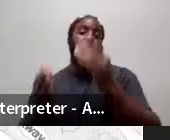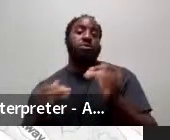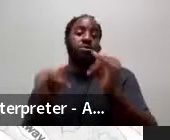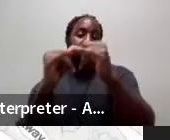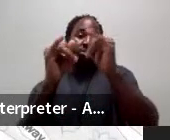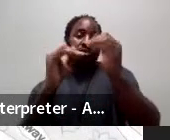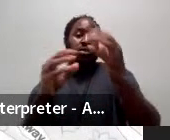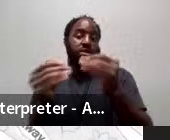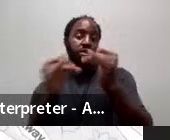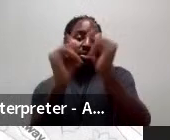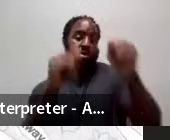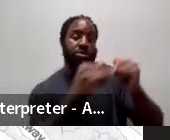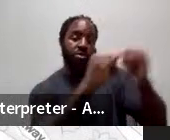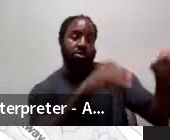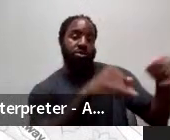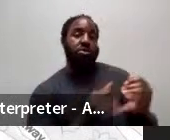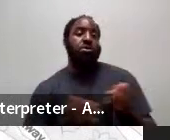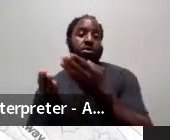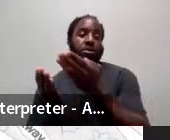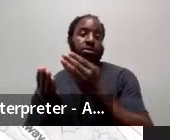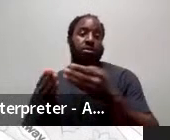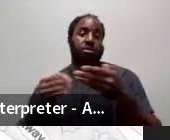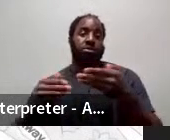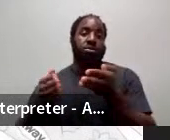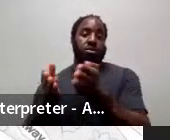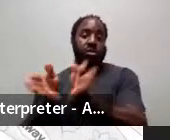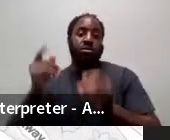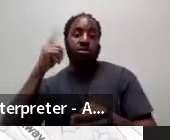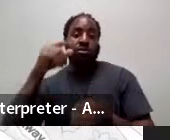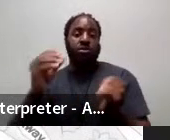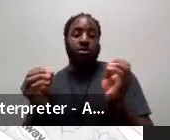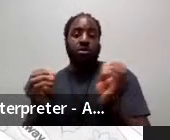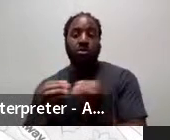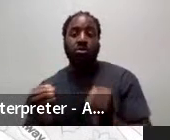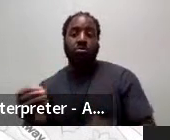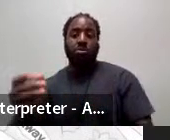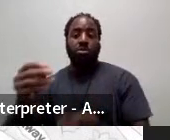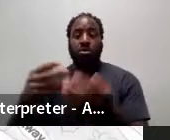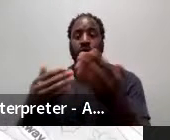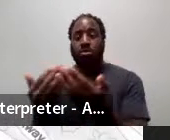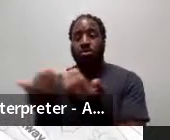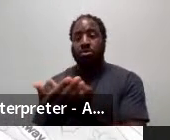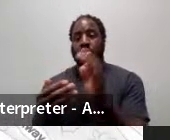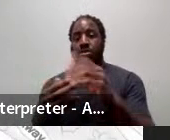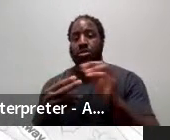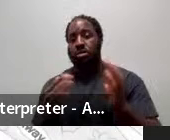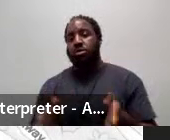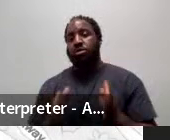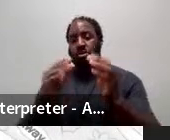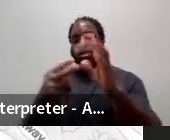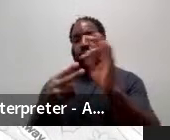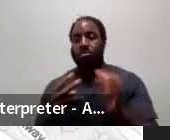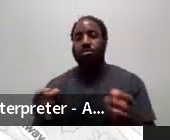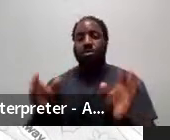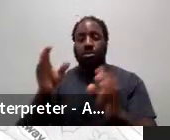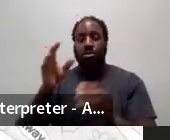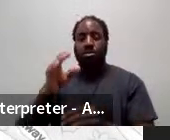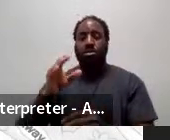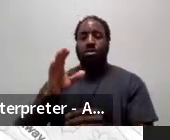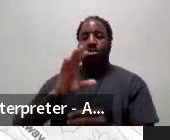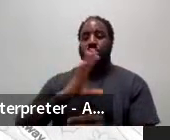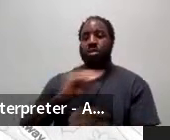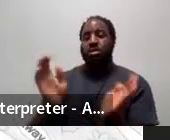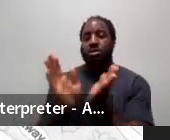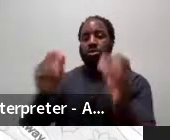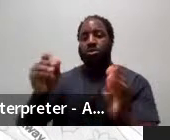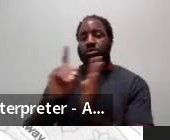on key corridors, mainly Morris Park and Eastchester Road, and to improve access to the health campuses here and their connections